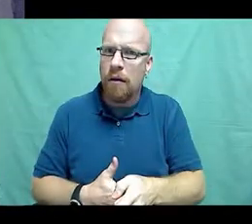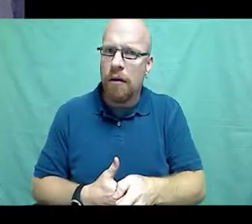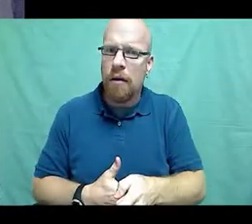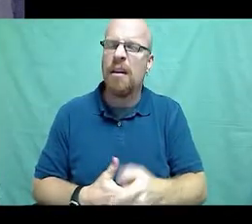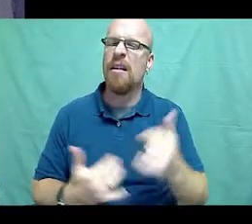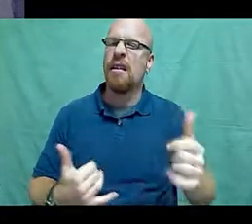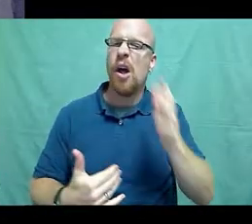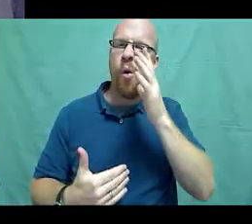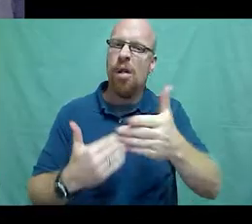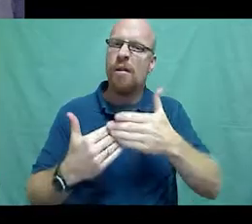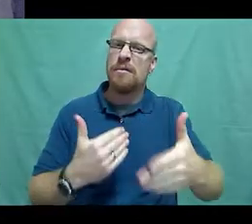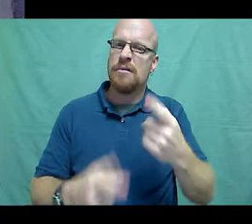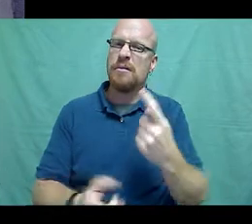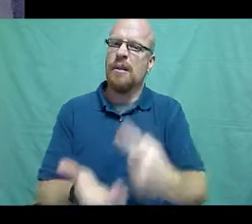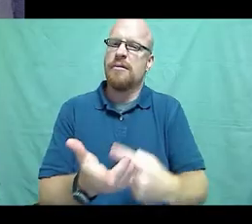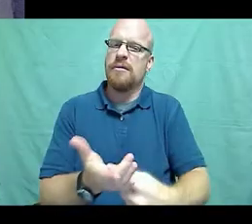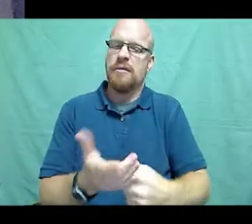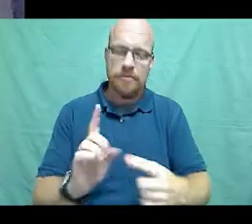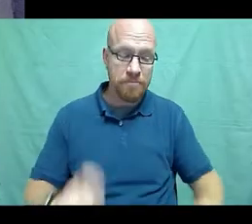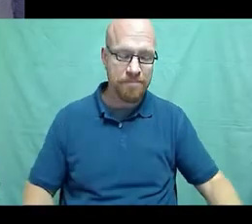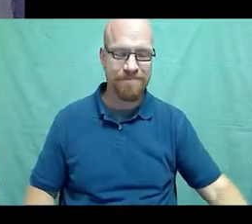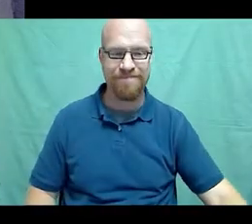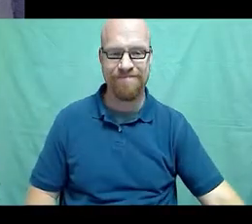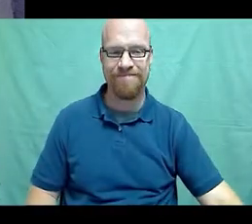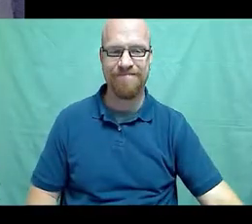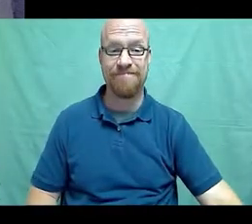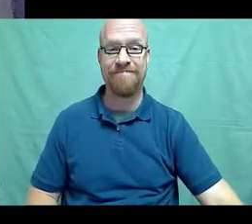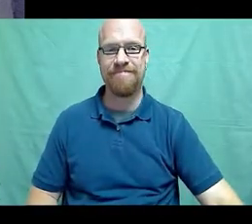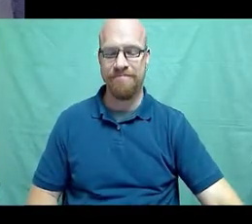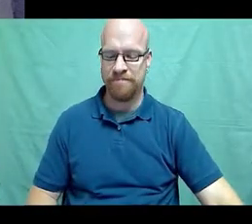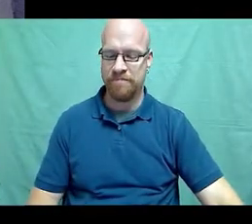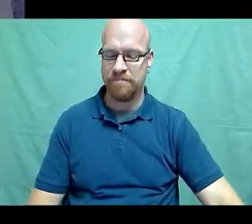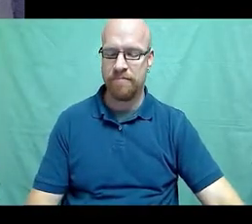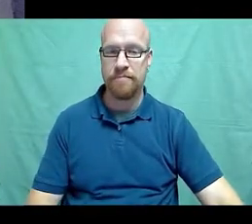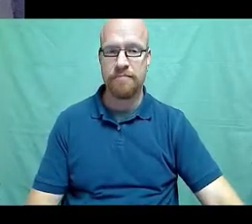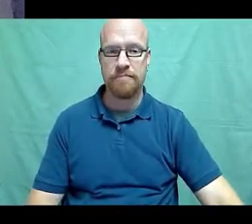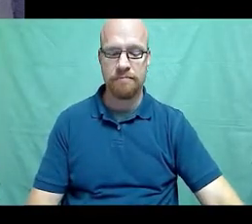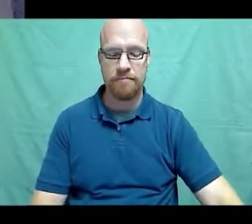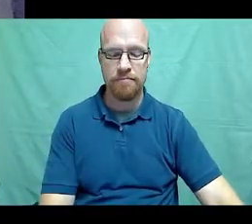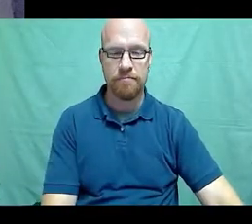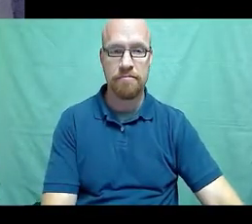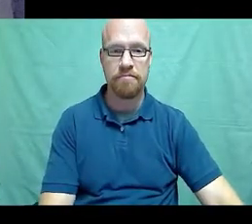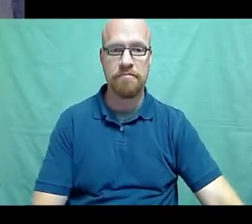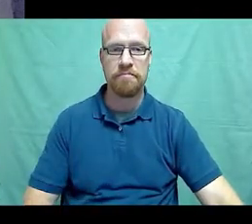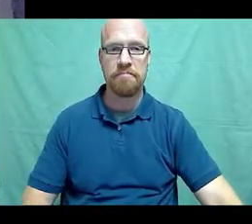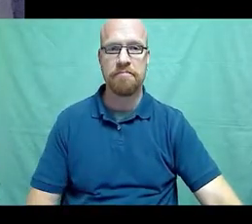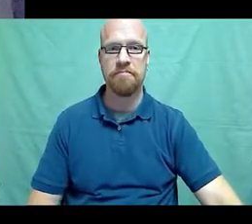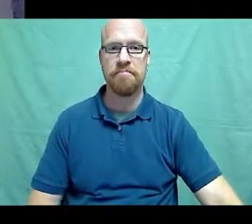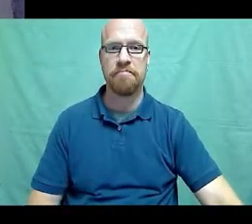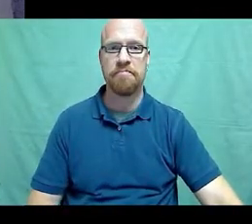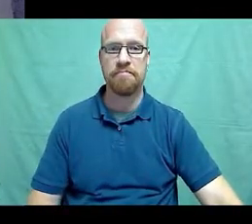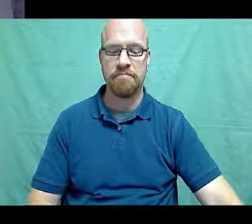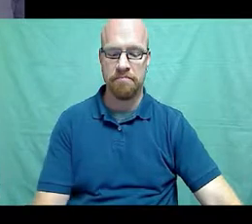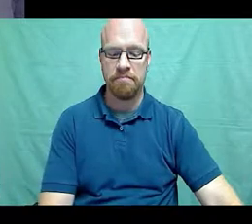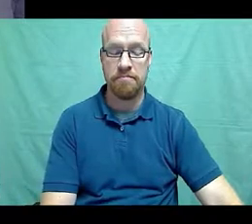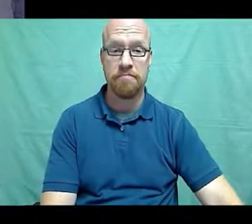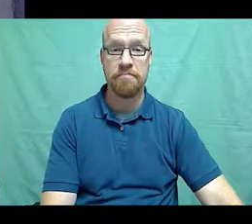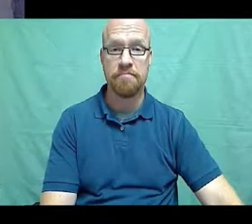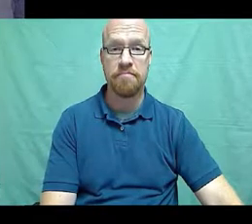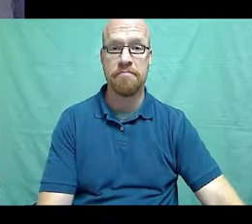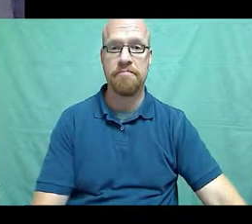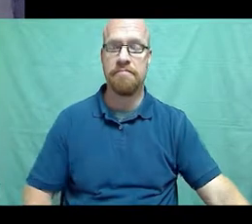They needed to know how to notate this, how to put this down to remember the amounts. And that's what we'll discuss now.